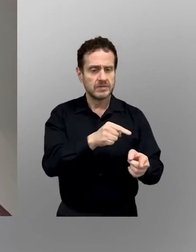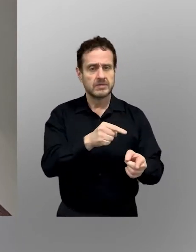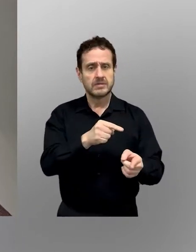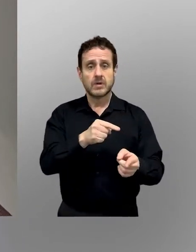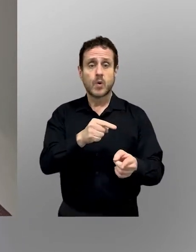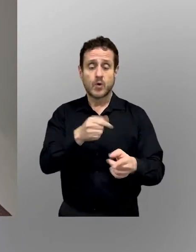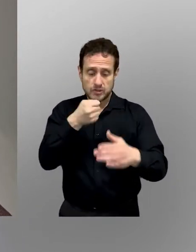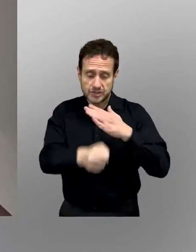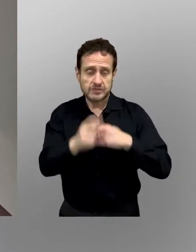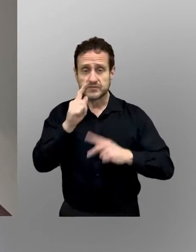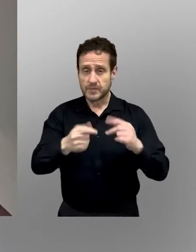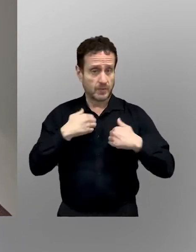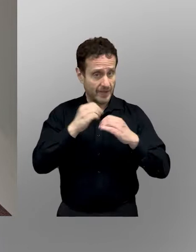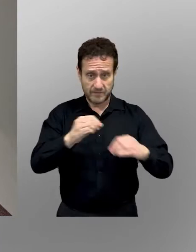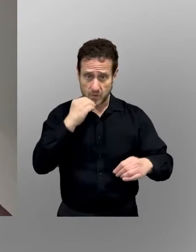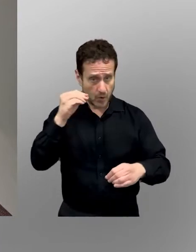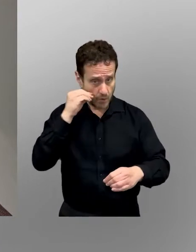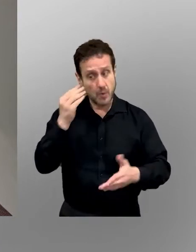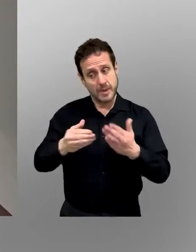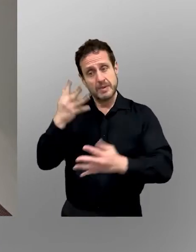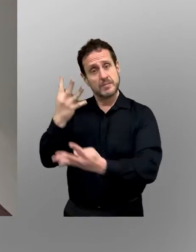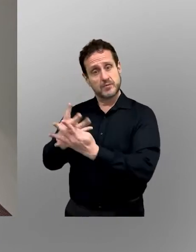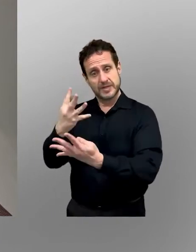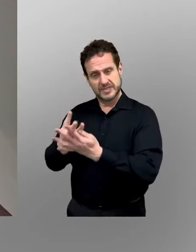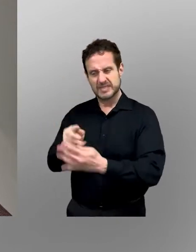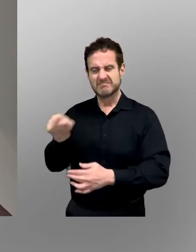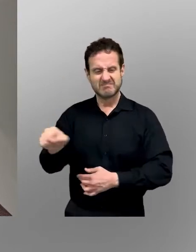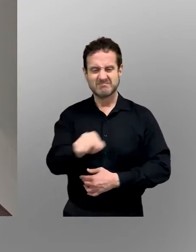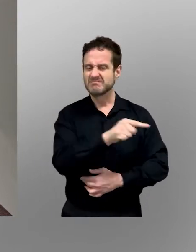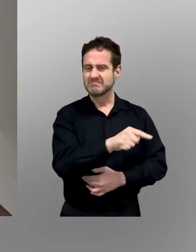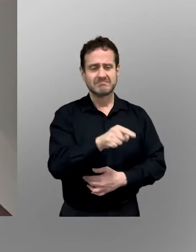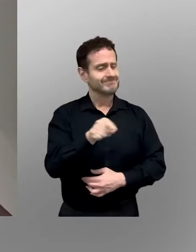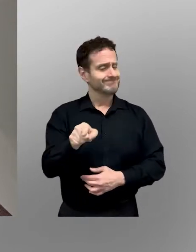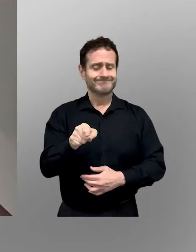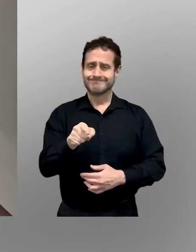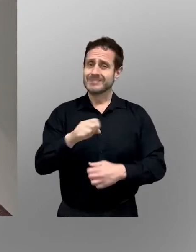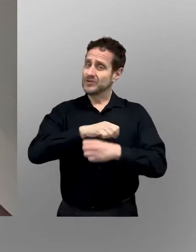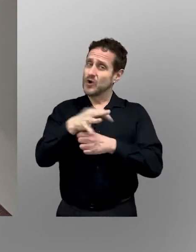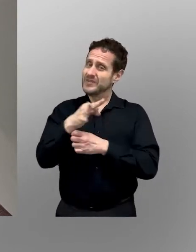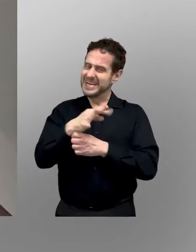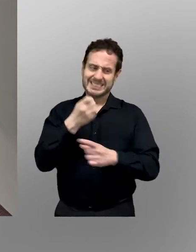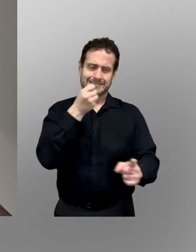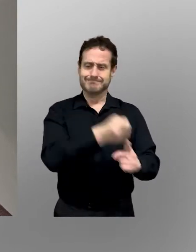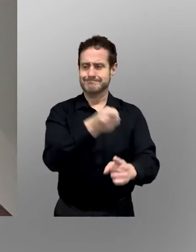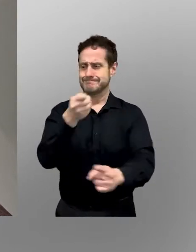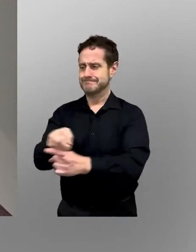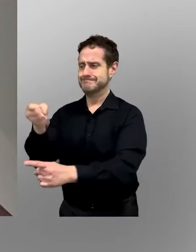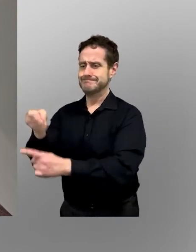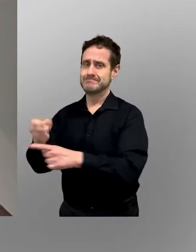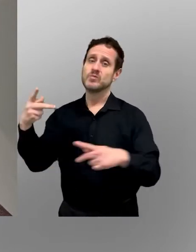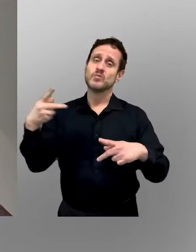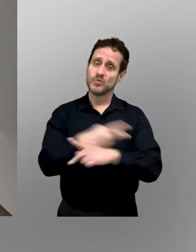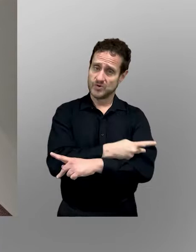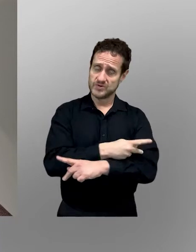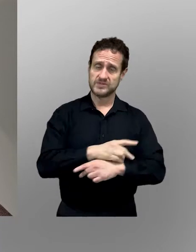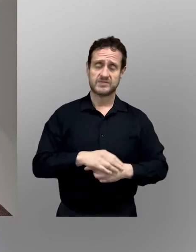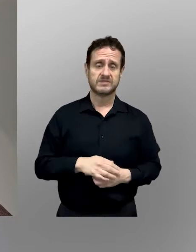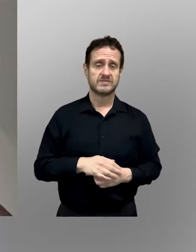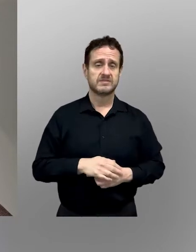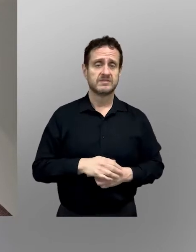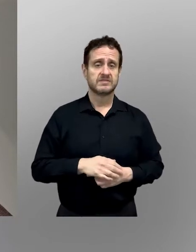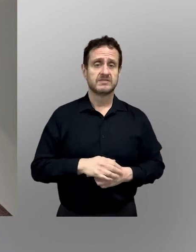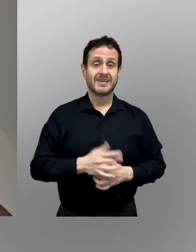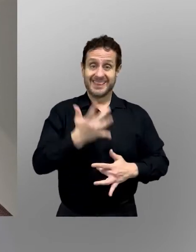to homeless shelters to prisons and jails, have been inordinately impacted by COVID-19.